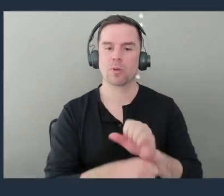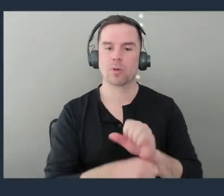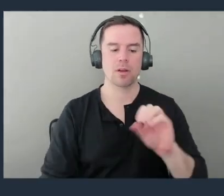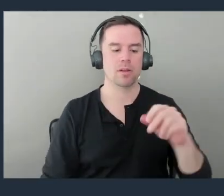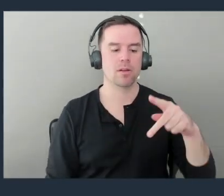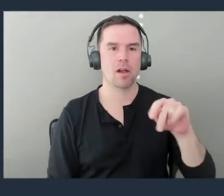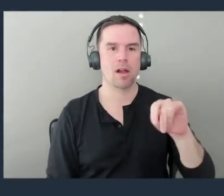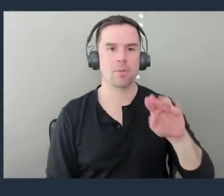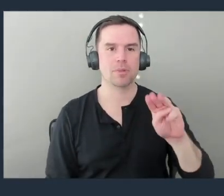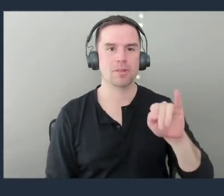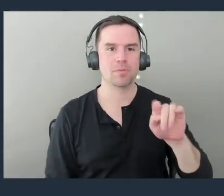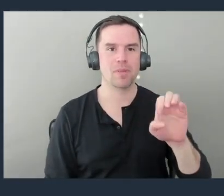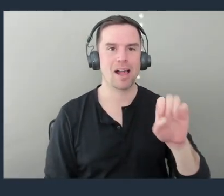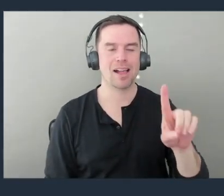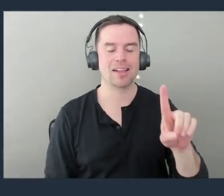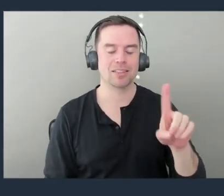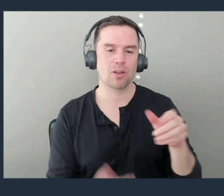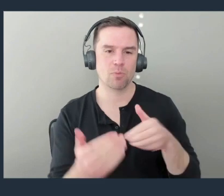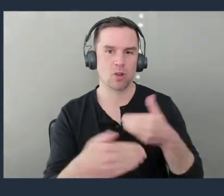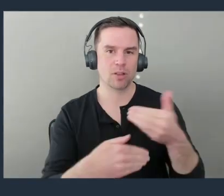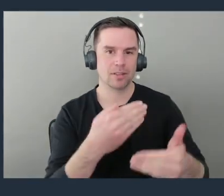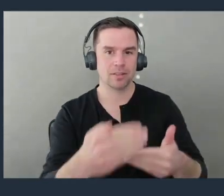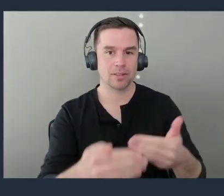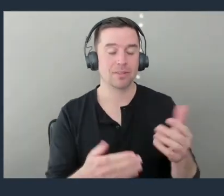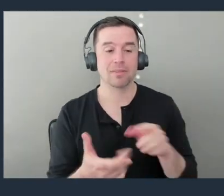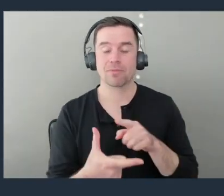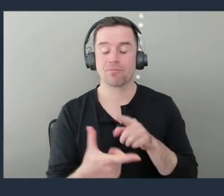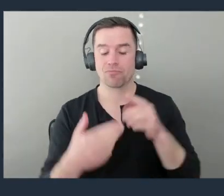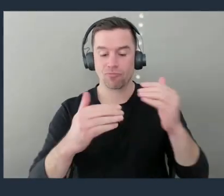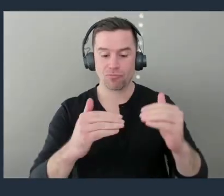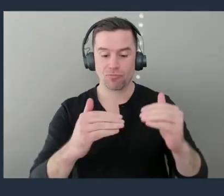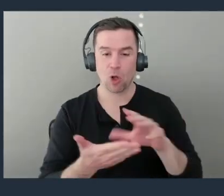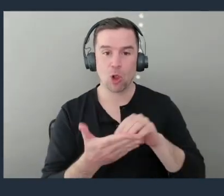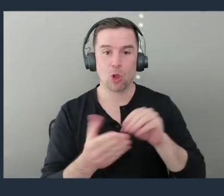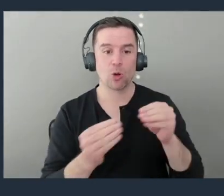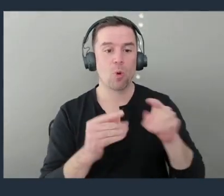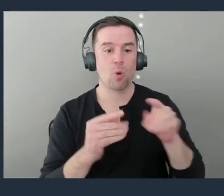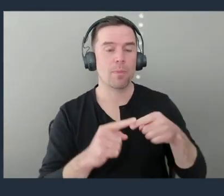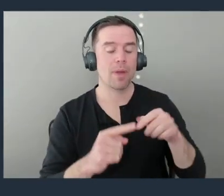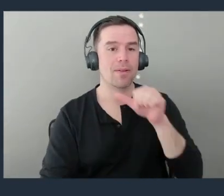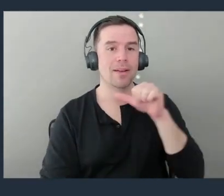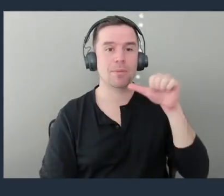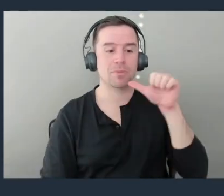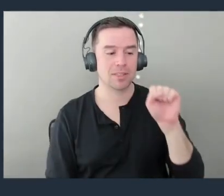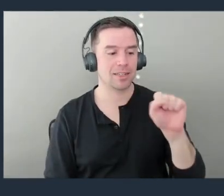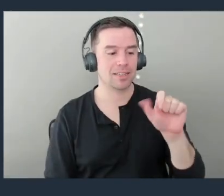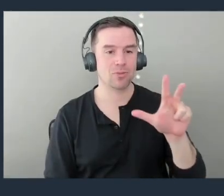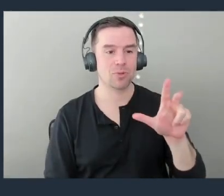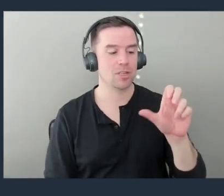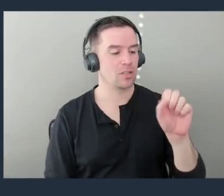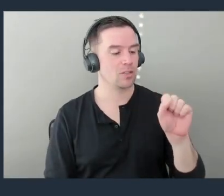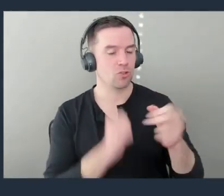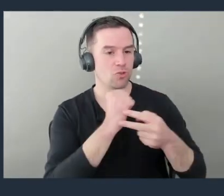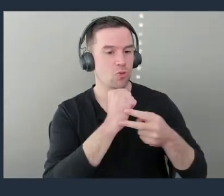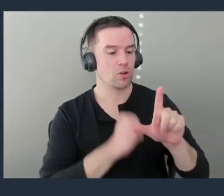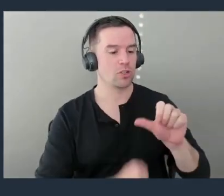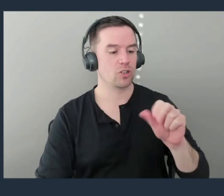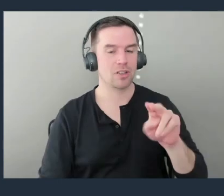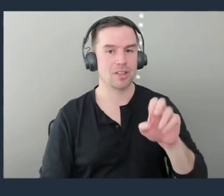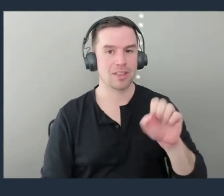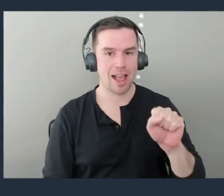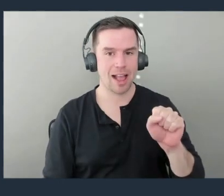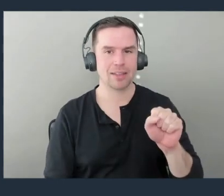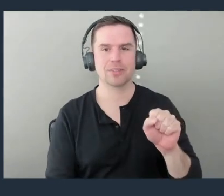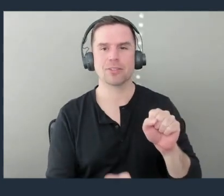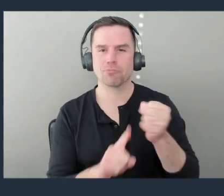then learn more about Amazon S3 Storage Lens, followed by a deeper dive into its key capabilities that will maximize